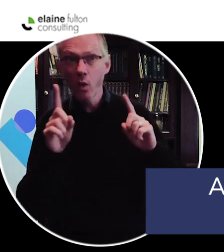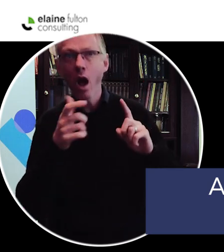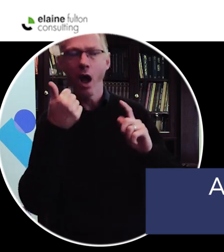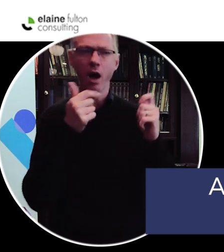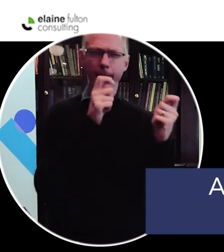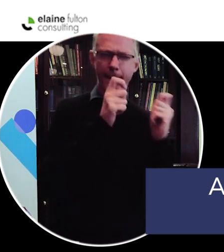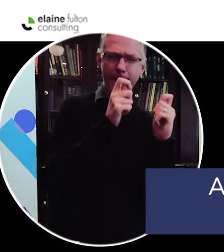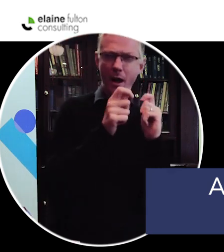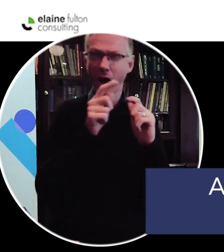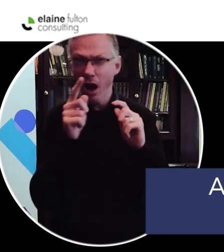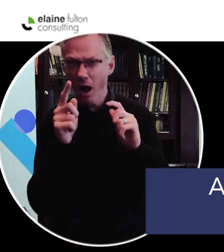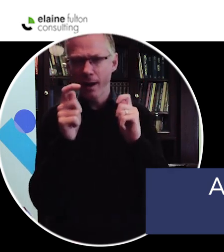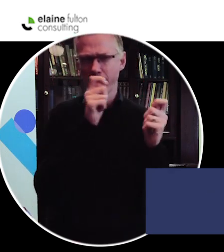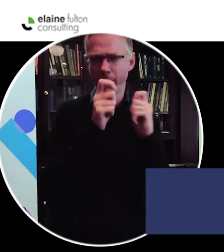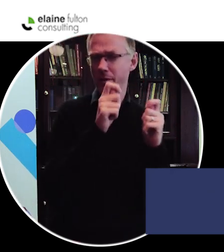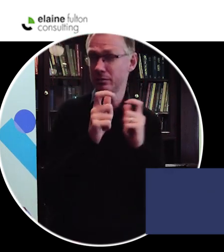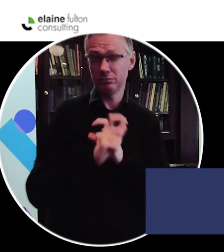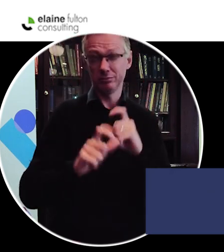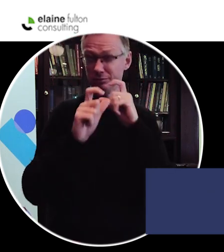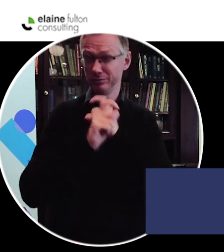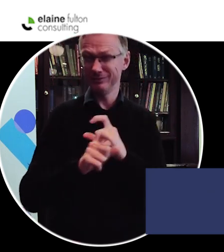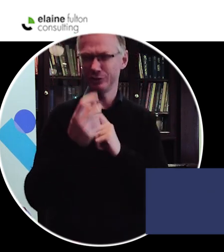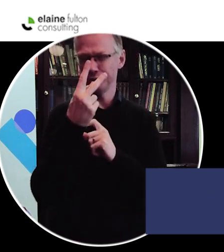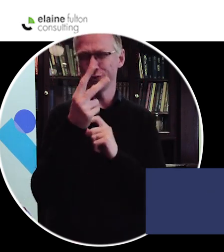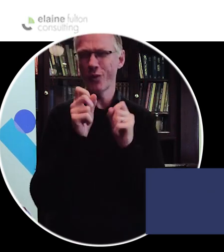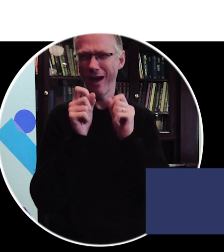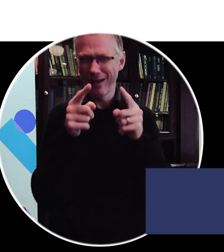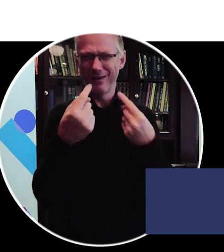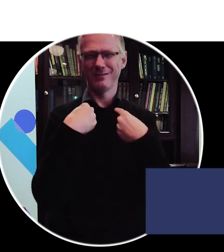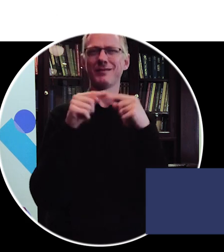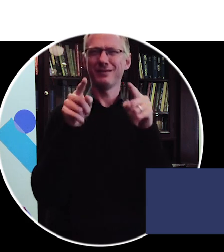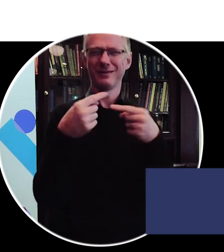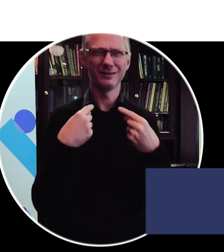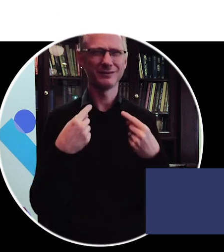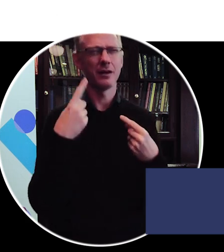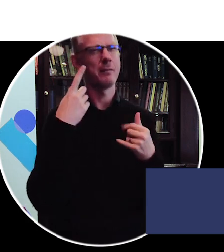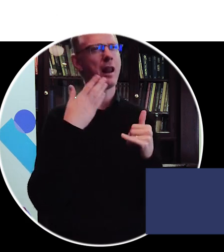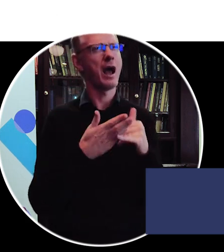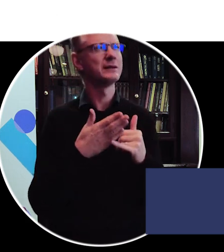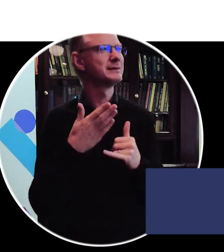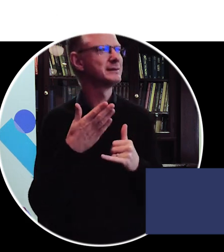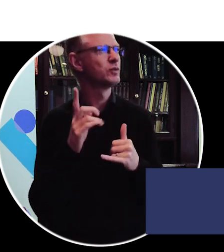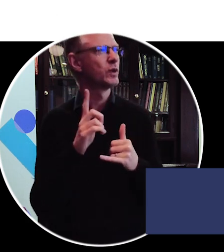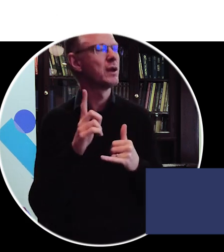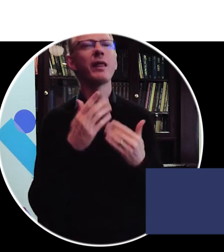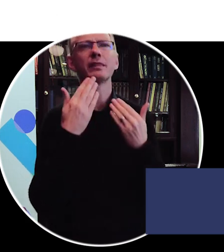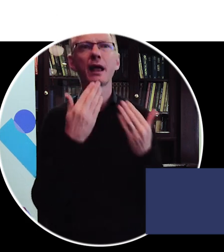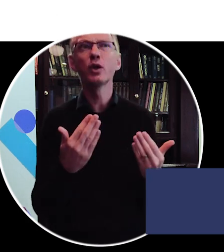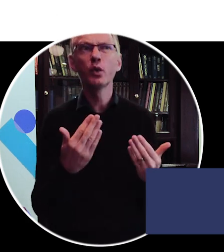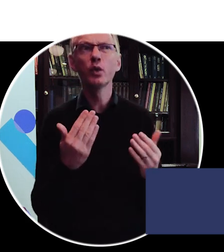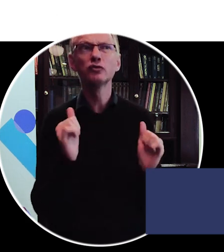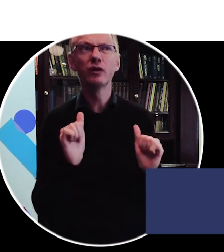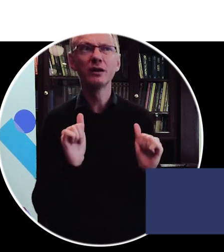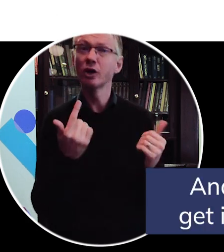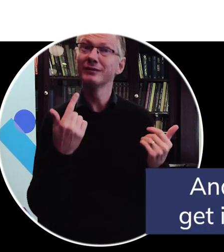work, inform it, and also have that two-way process. So I think my last slide just says thank you. So I